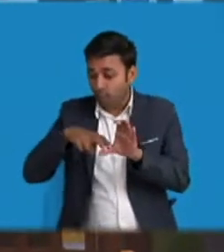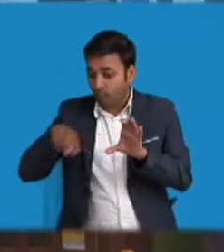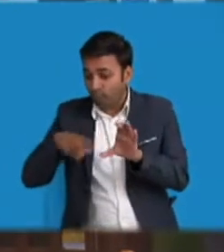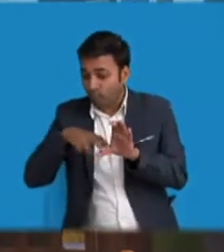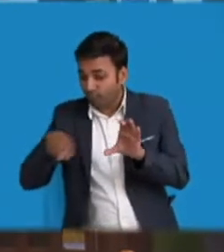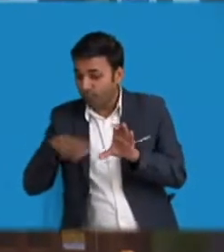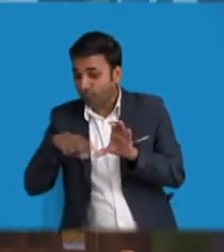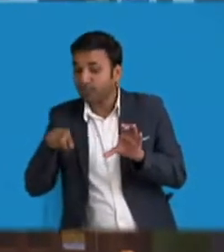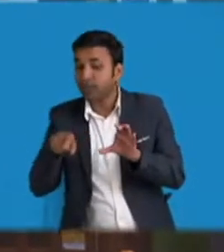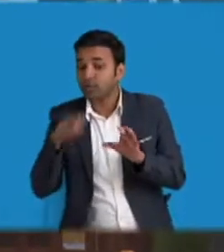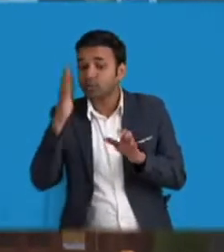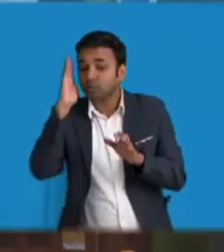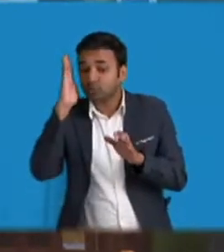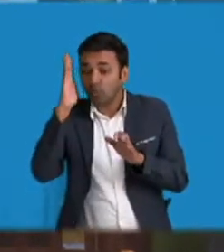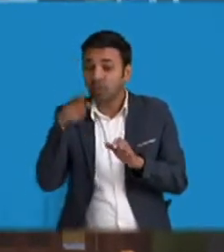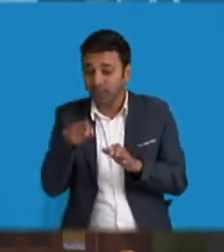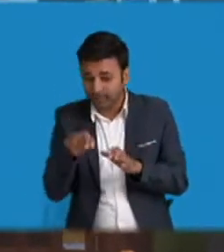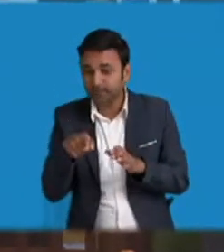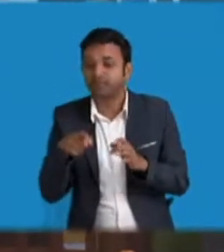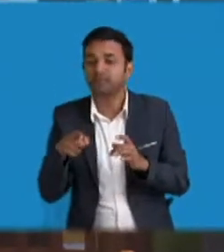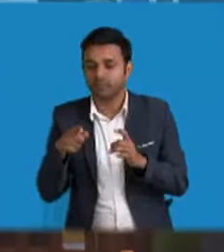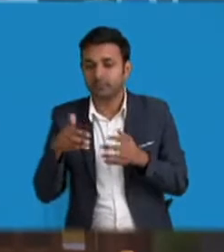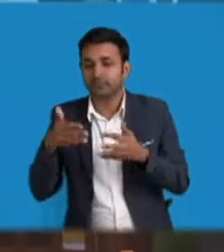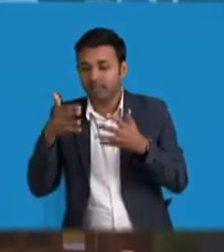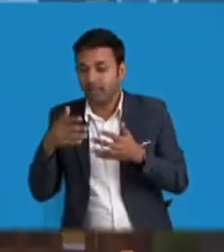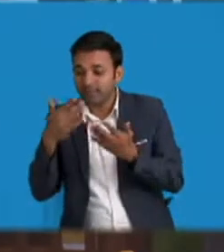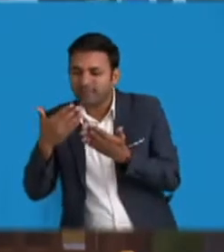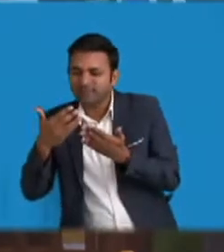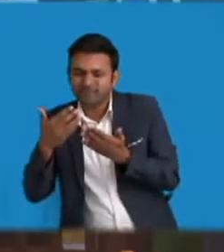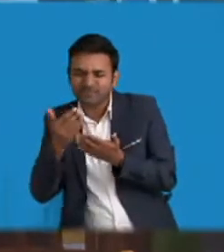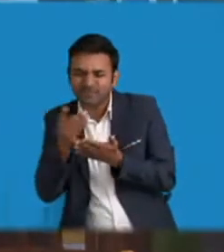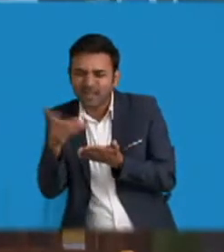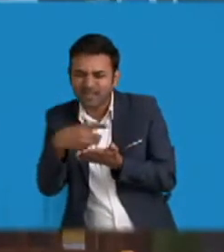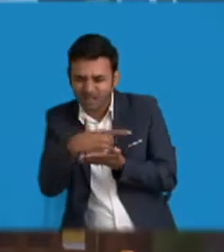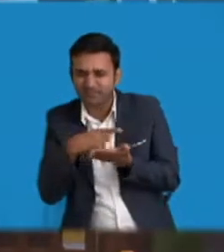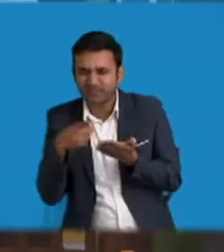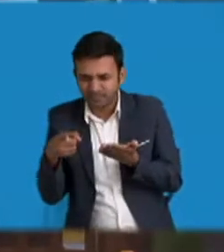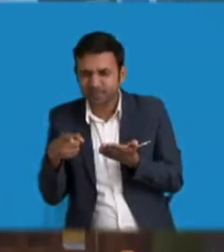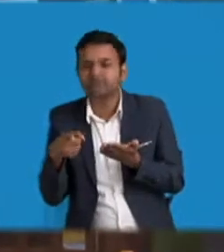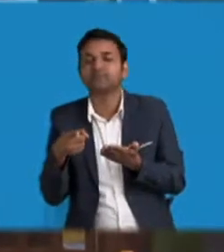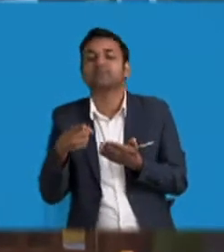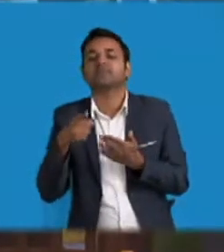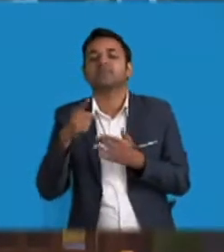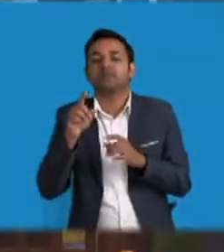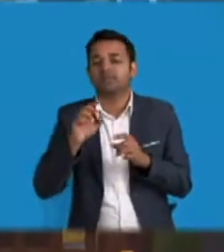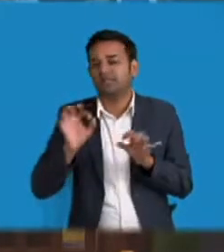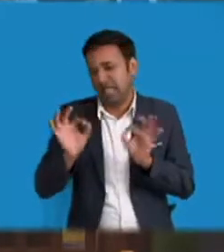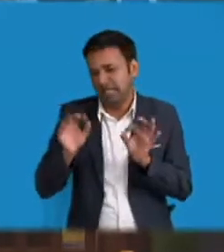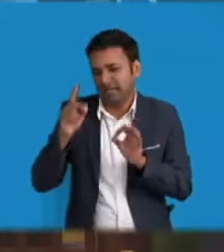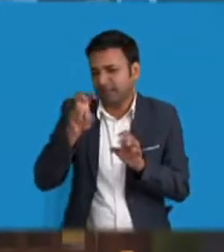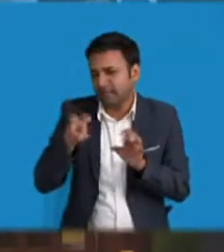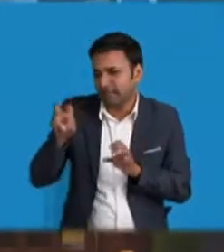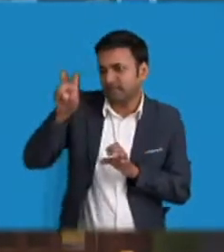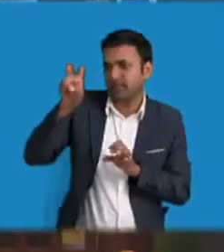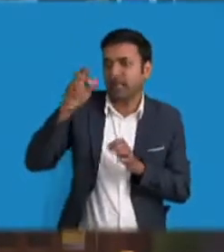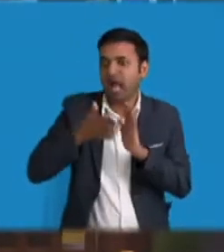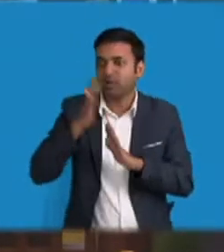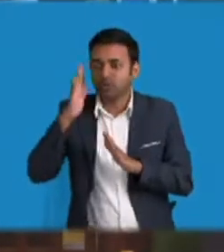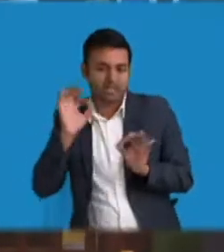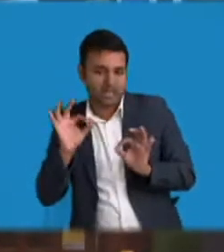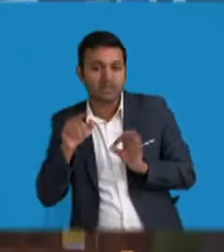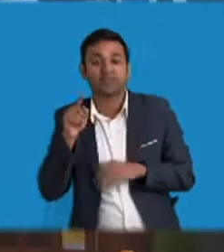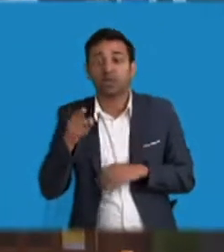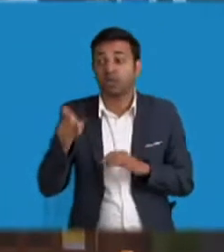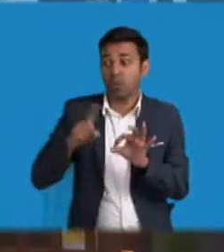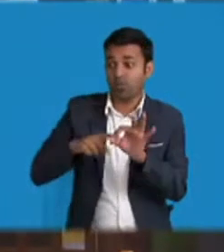see that they are not continuing. But with respect to going back to the question about at-risk student,